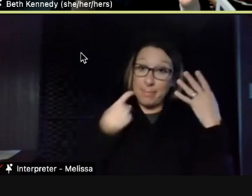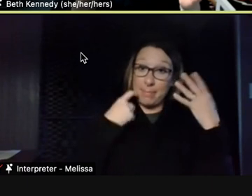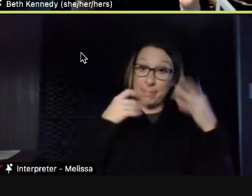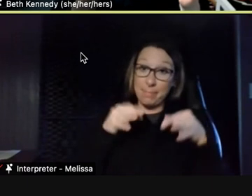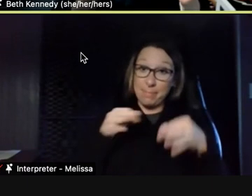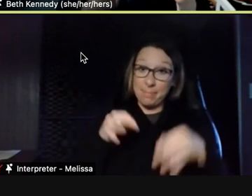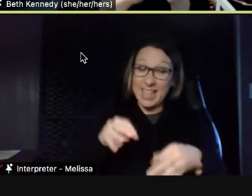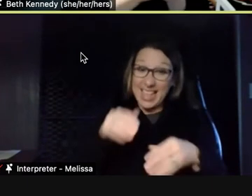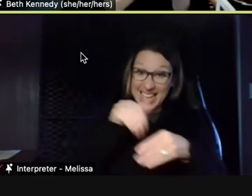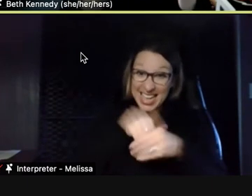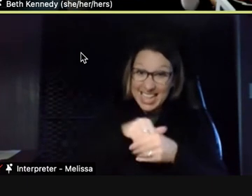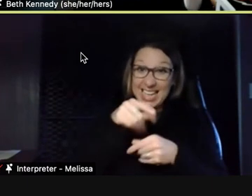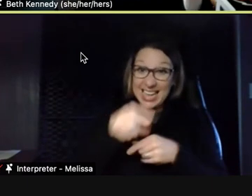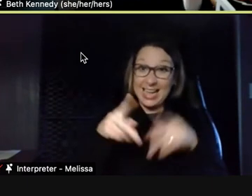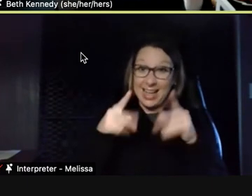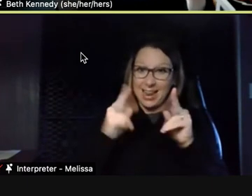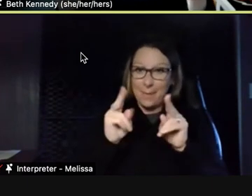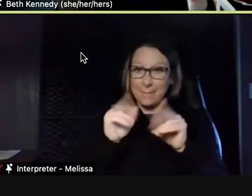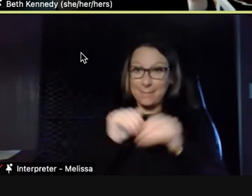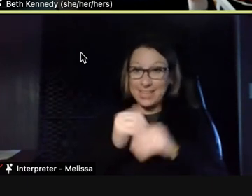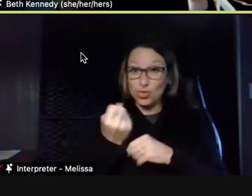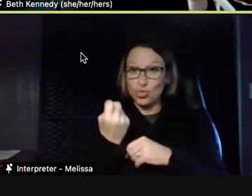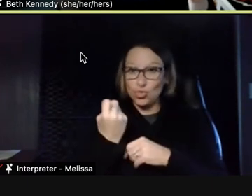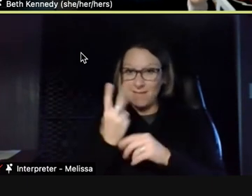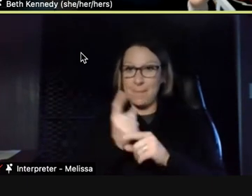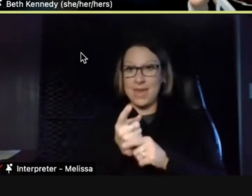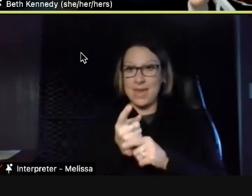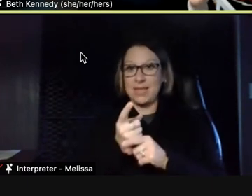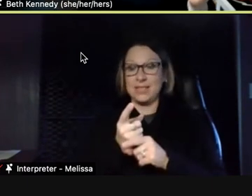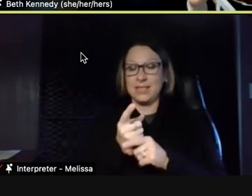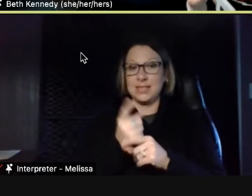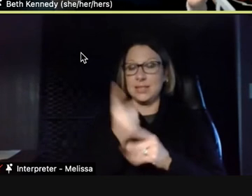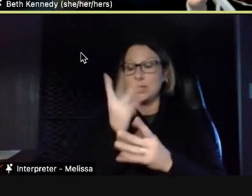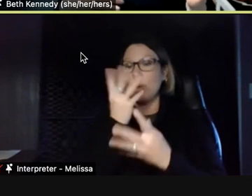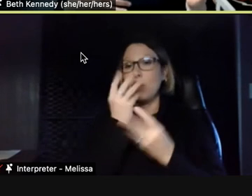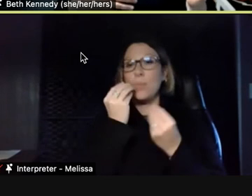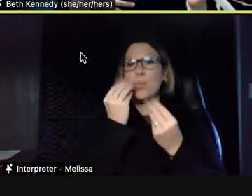So within 12 minutes, you can see flawless intervention being provided.